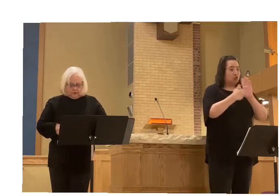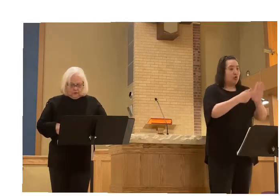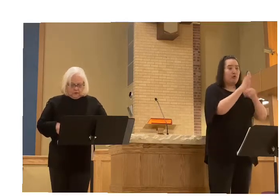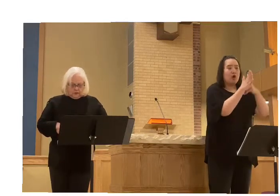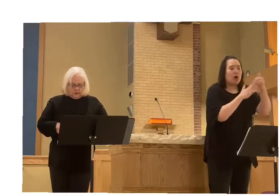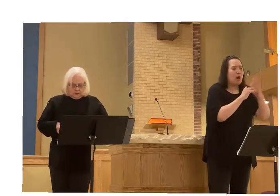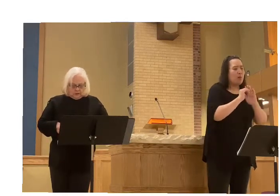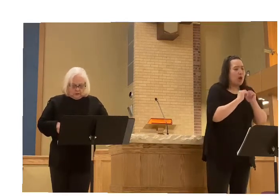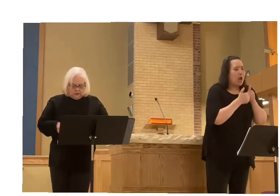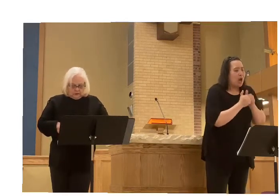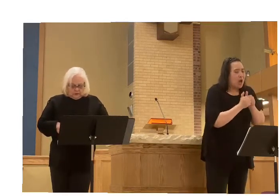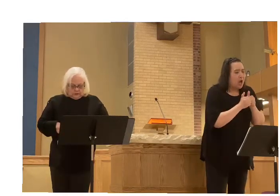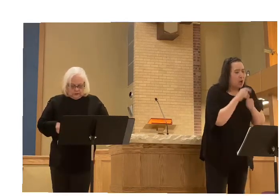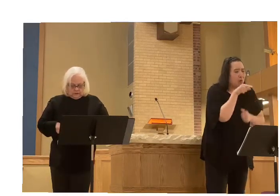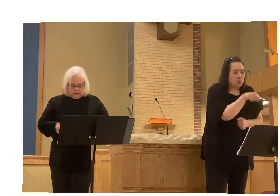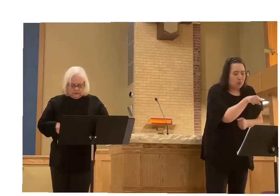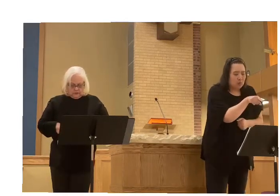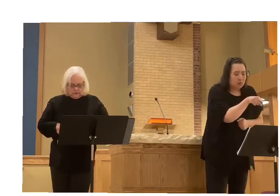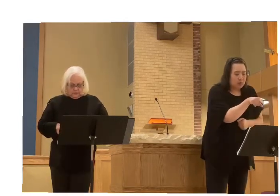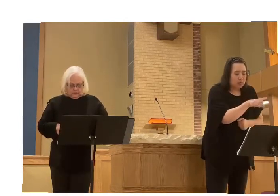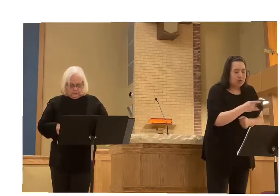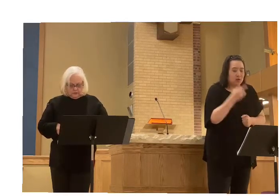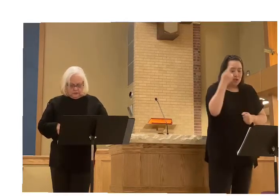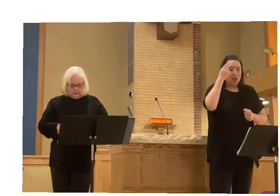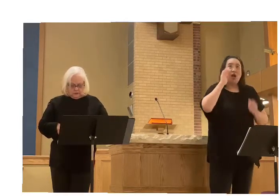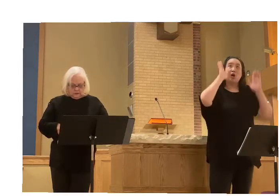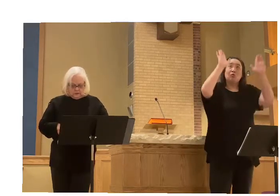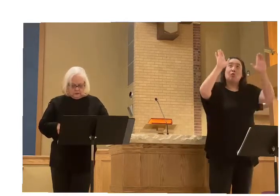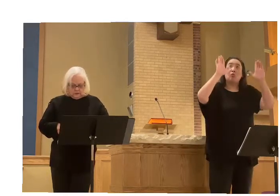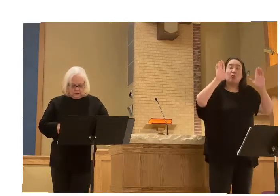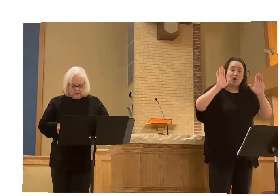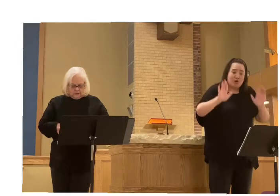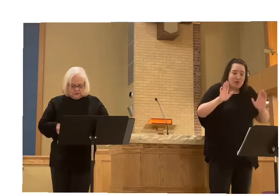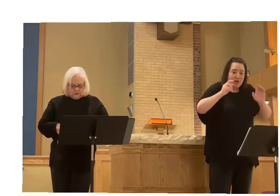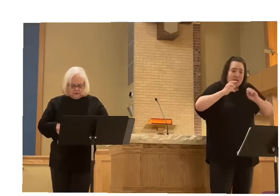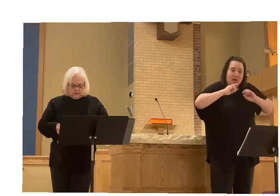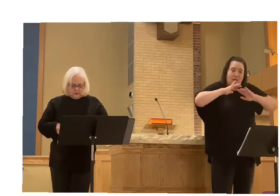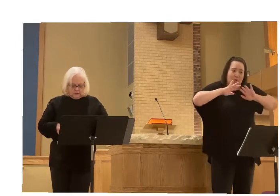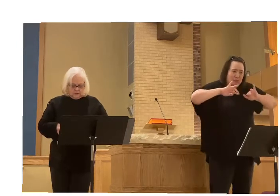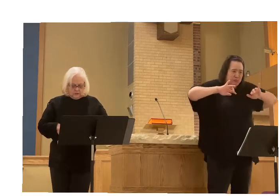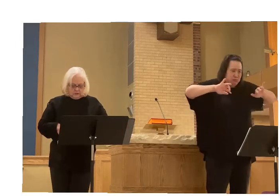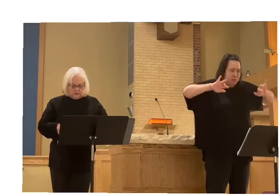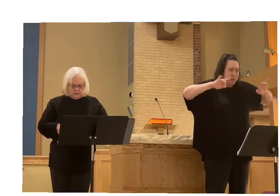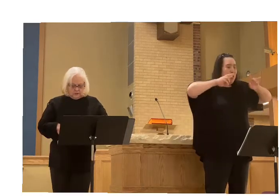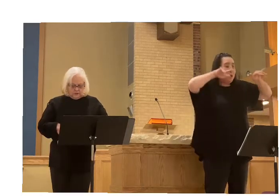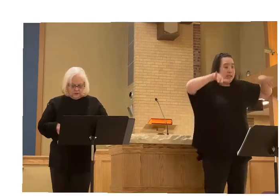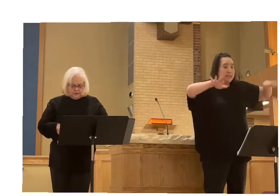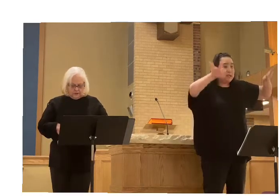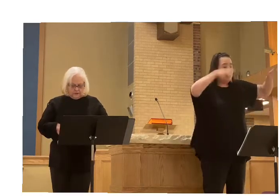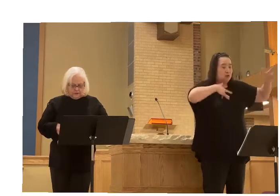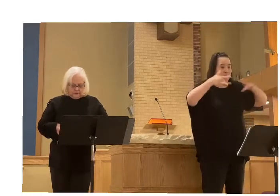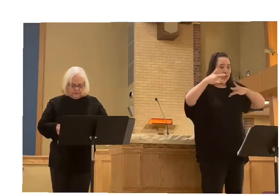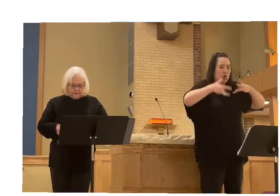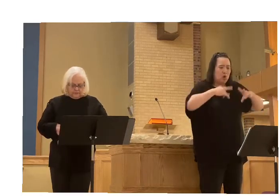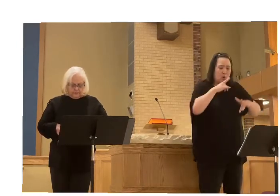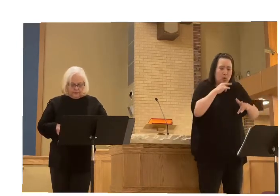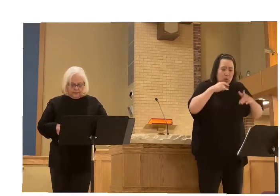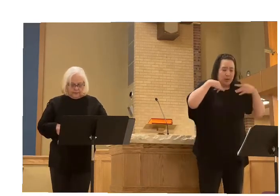comfort, virgin daughter Sion? For great as the sea is your distress, who can heal you?